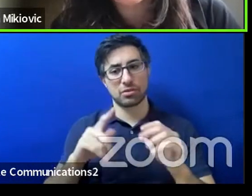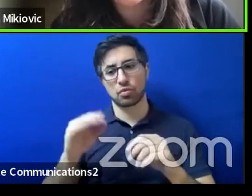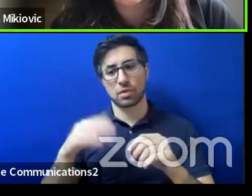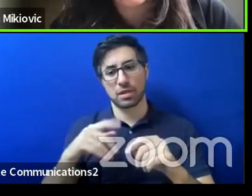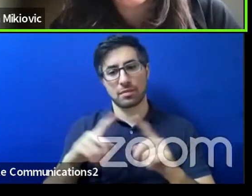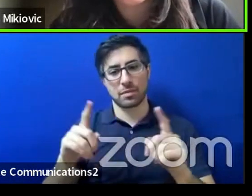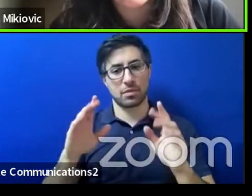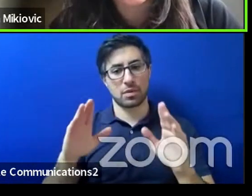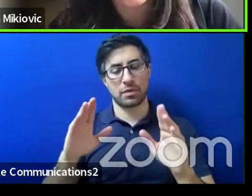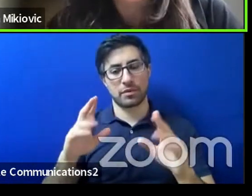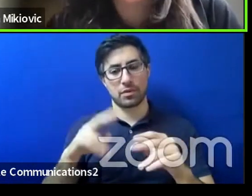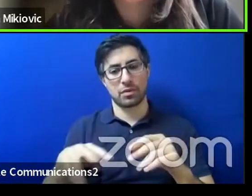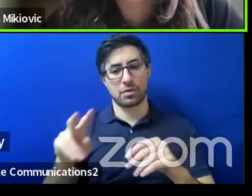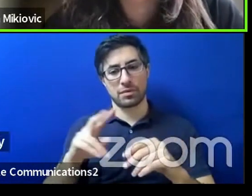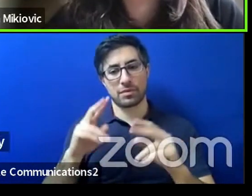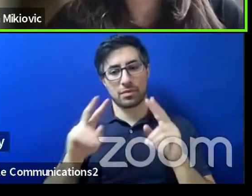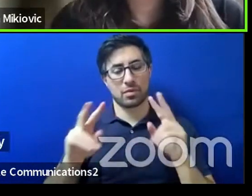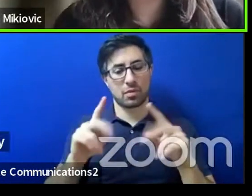wonderful world to look around when I can't.